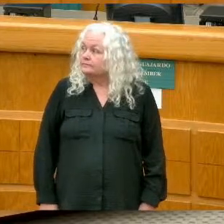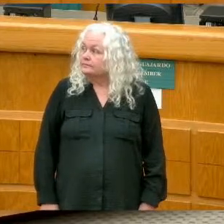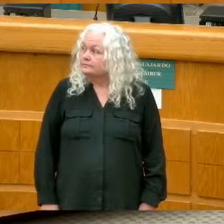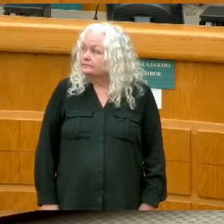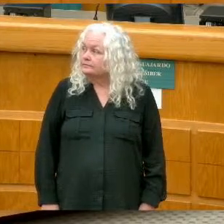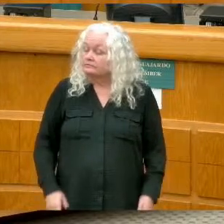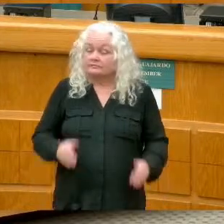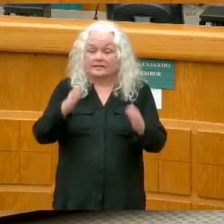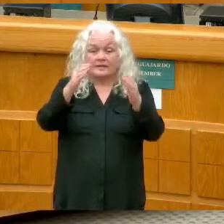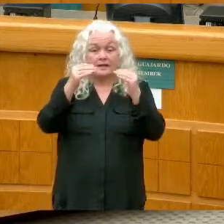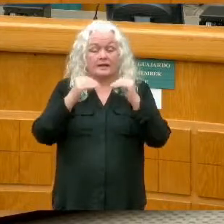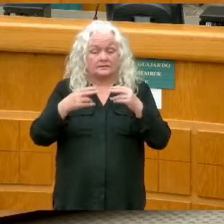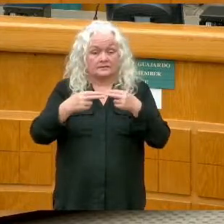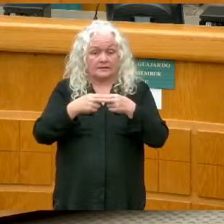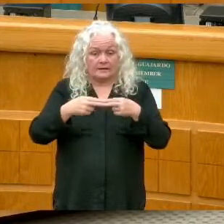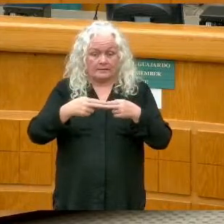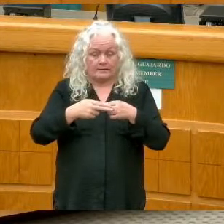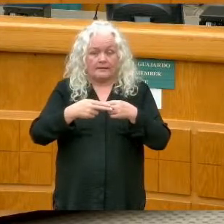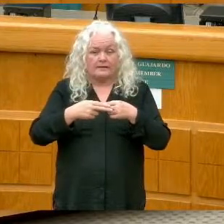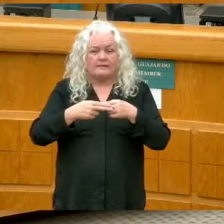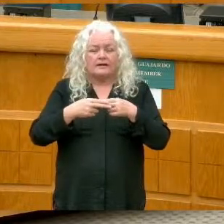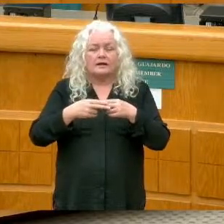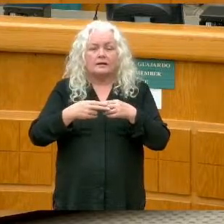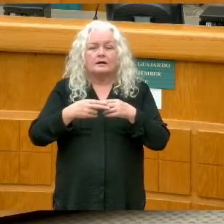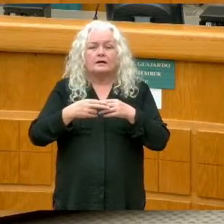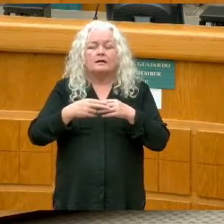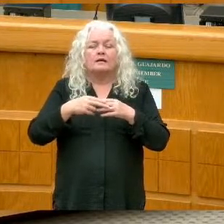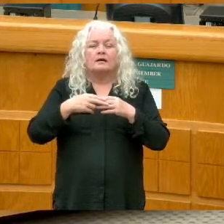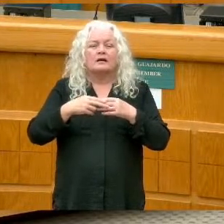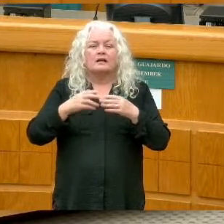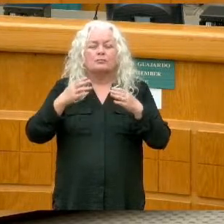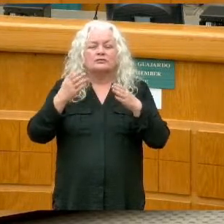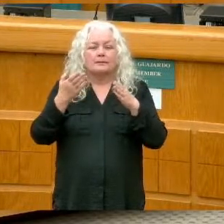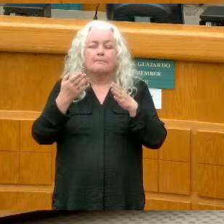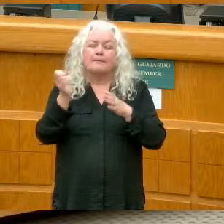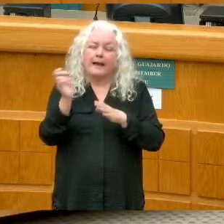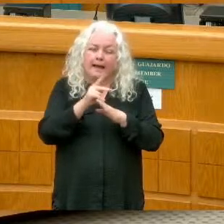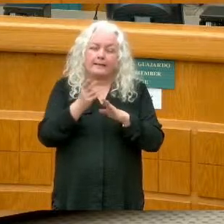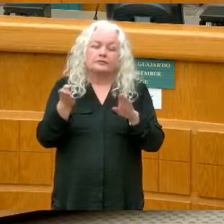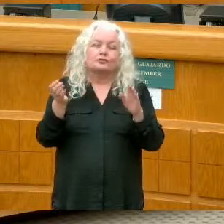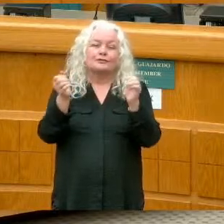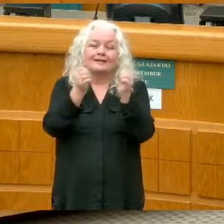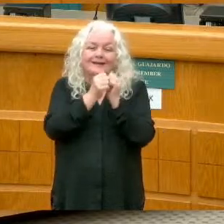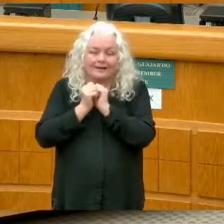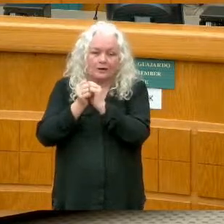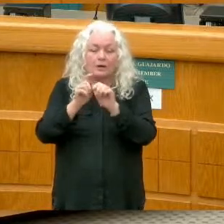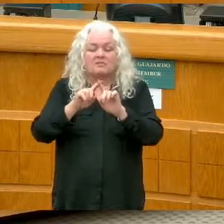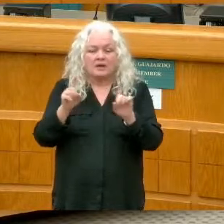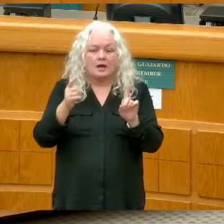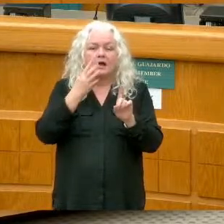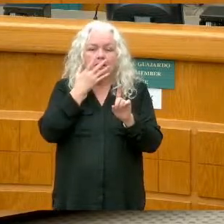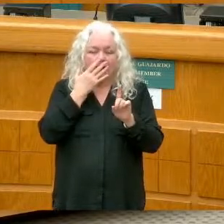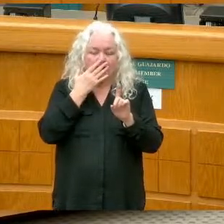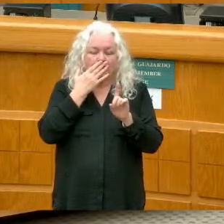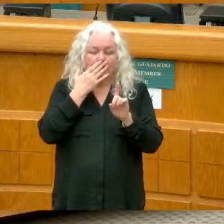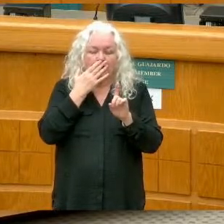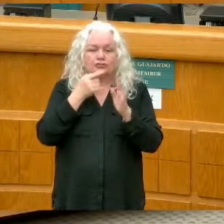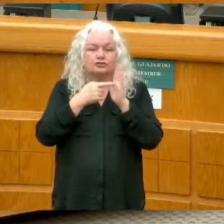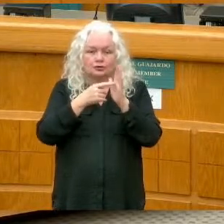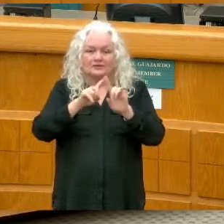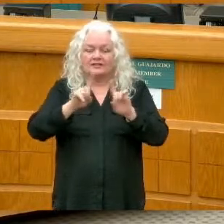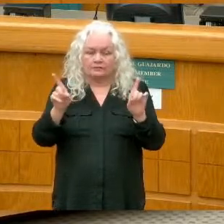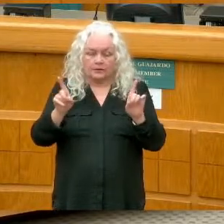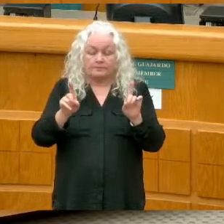And then this next chart puts them back on top of each other, but gives you a color differentiation. And